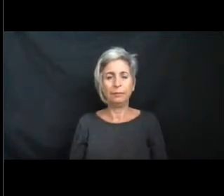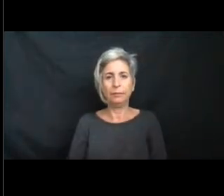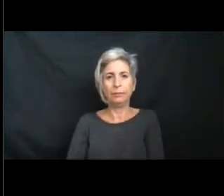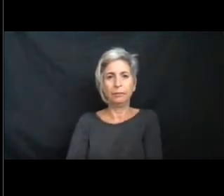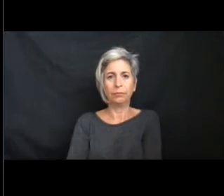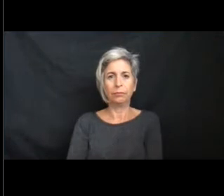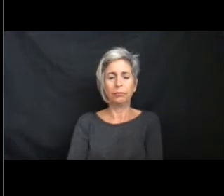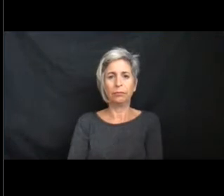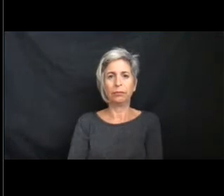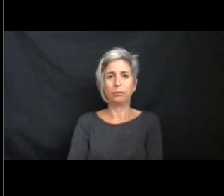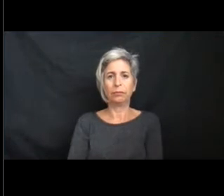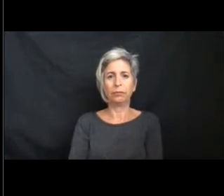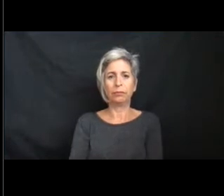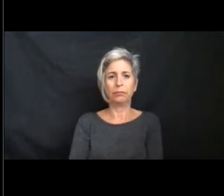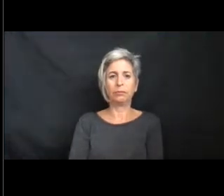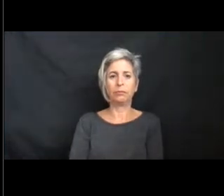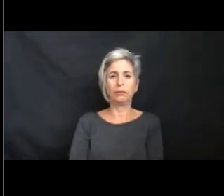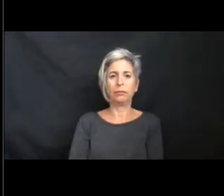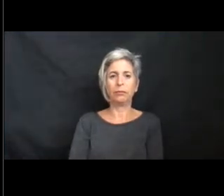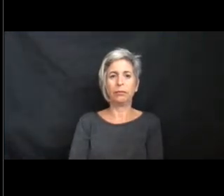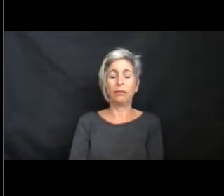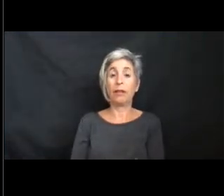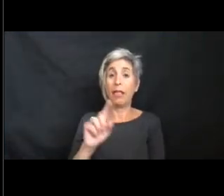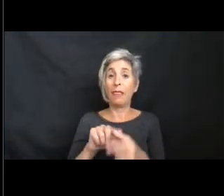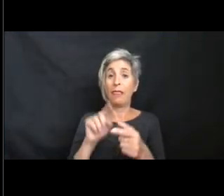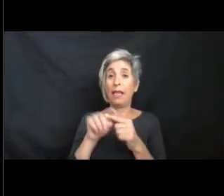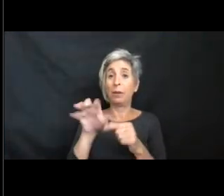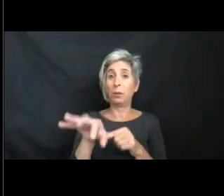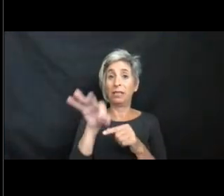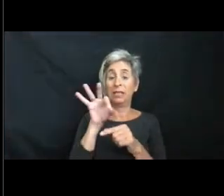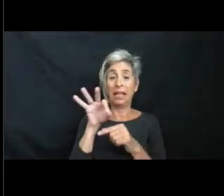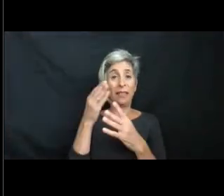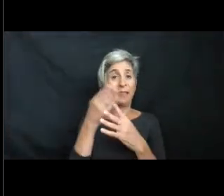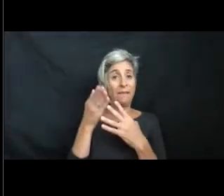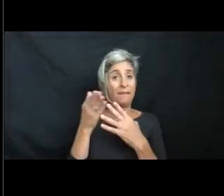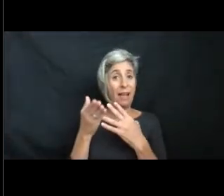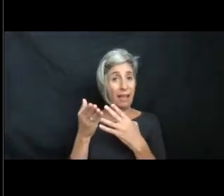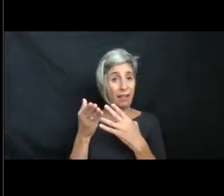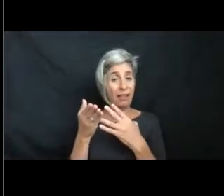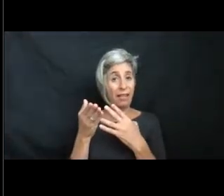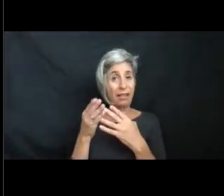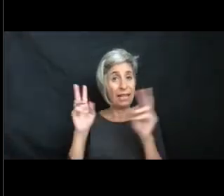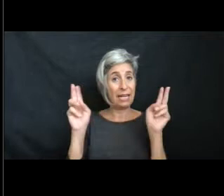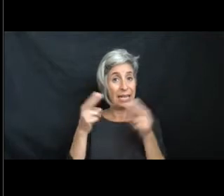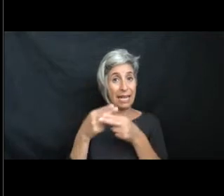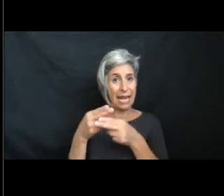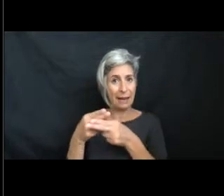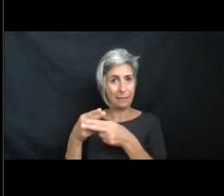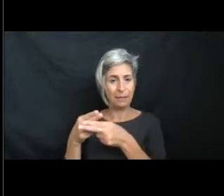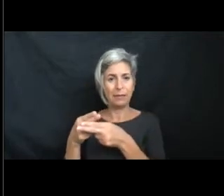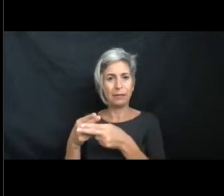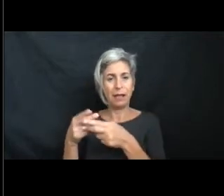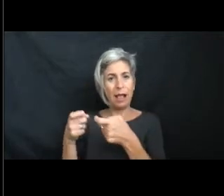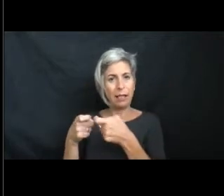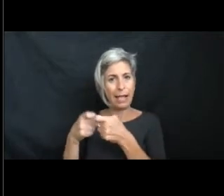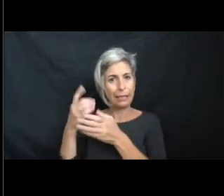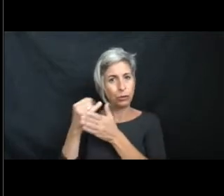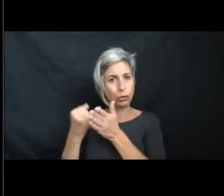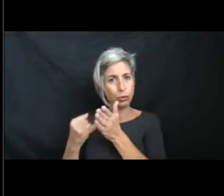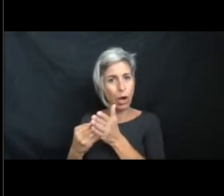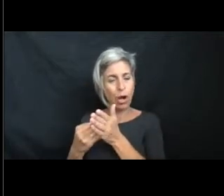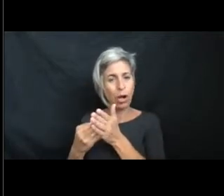In the meantime, though, we can go ahead and select the file type that they are. So these are the file type names. So electric drawings, I can go ahead